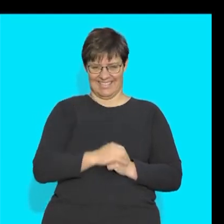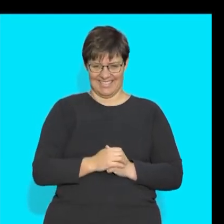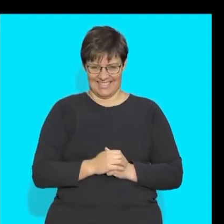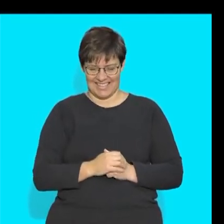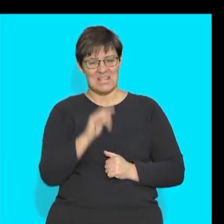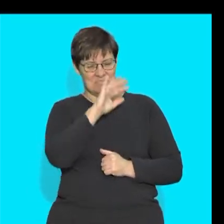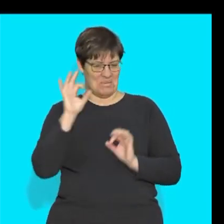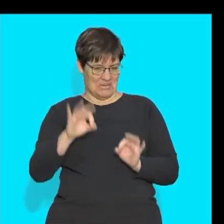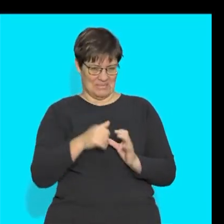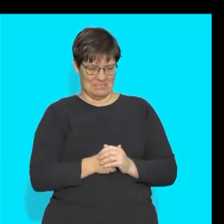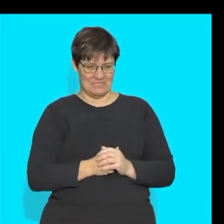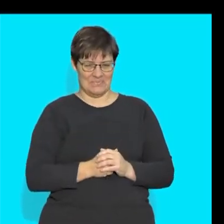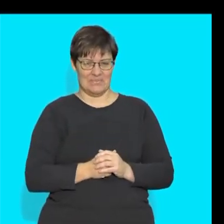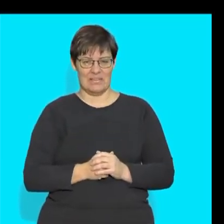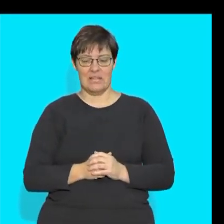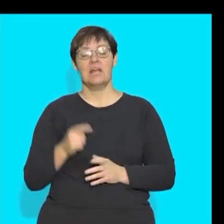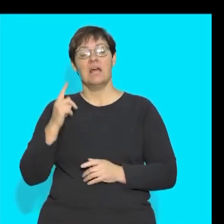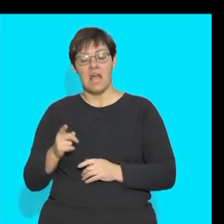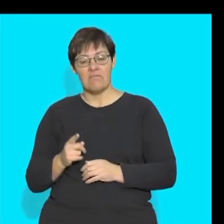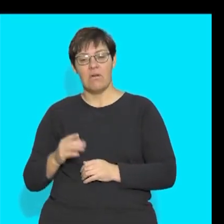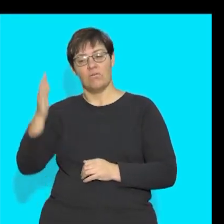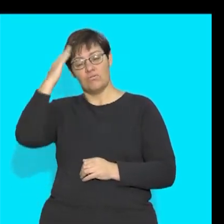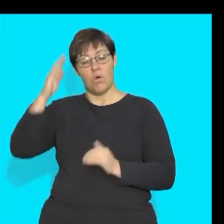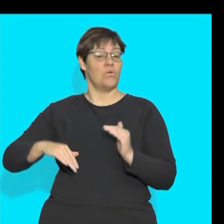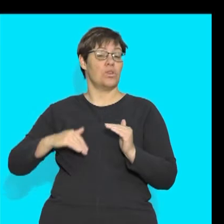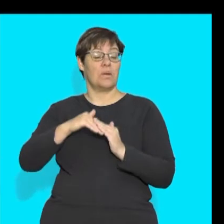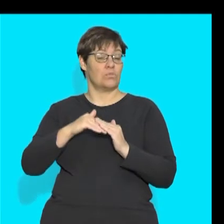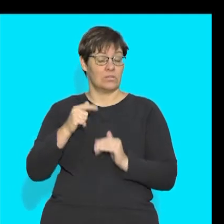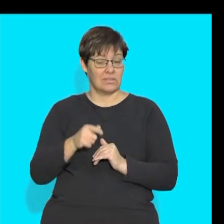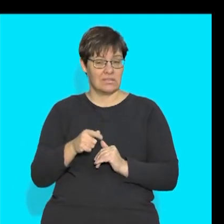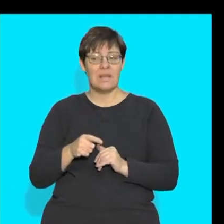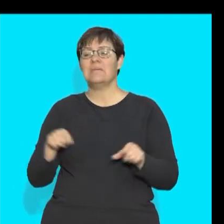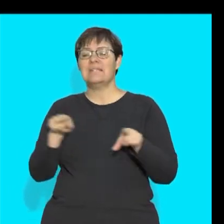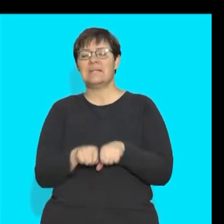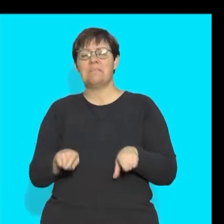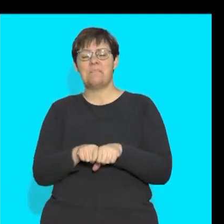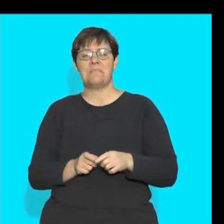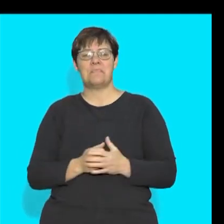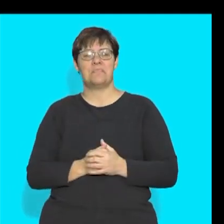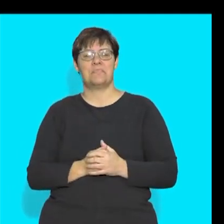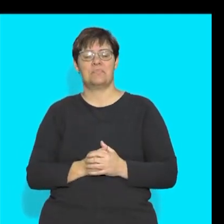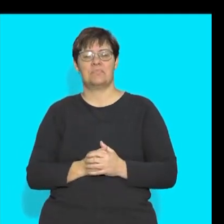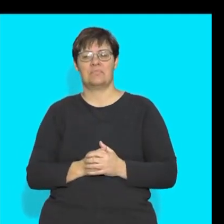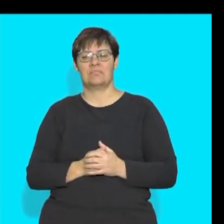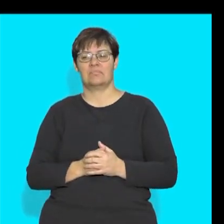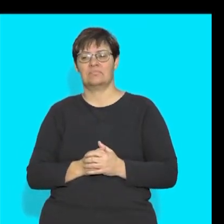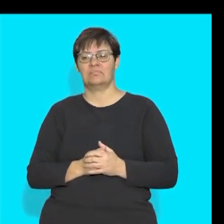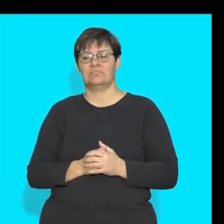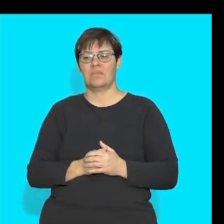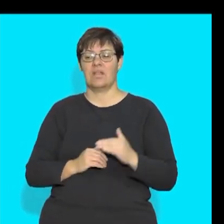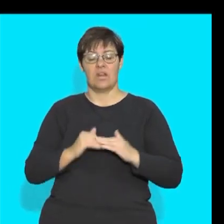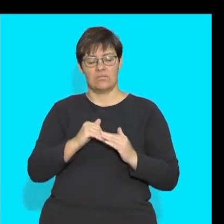There we go. Now it's spelled right. If we know the threshold frequency, it's the same as our